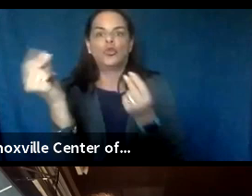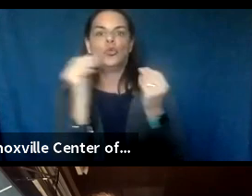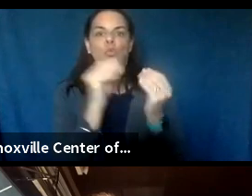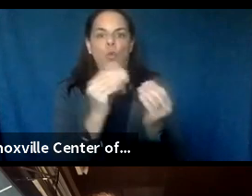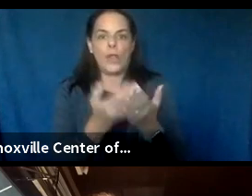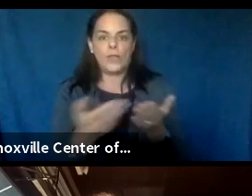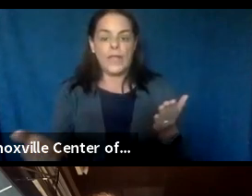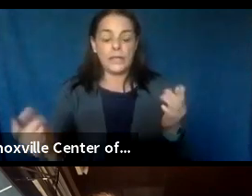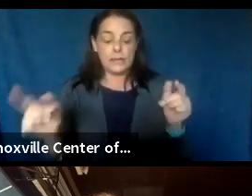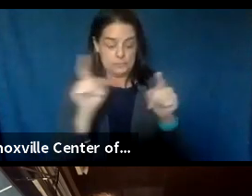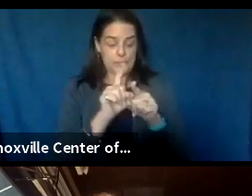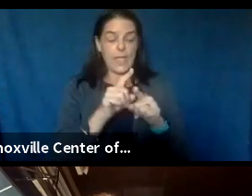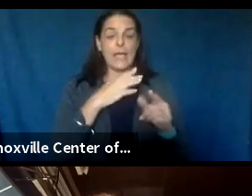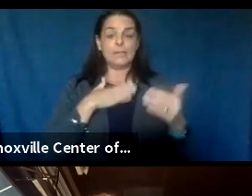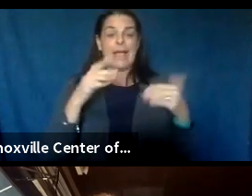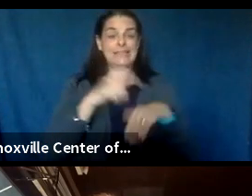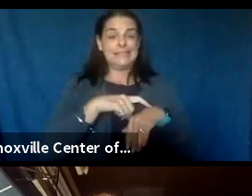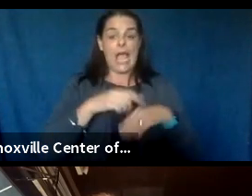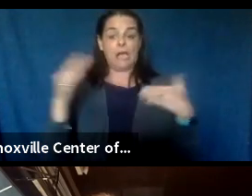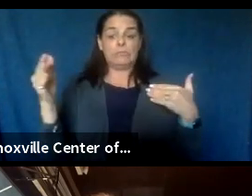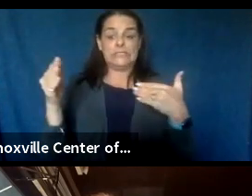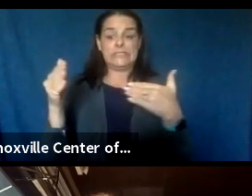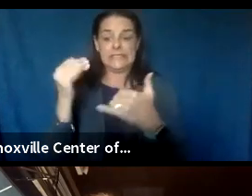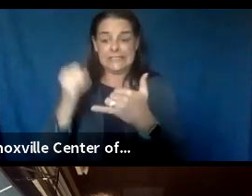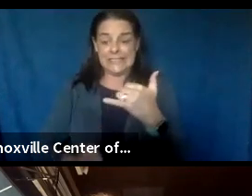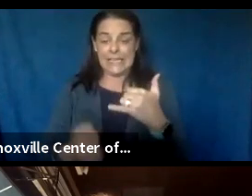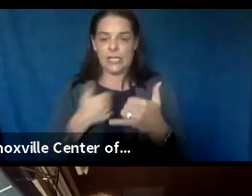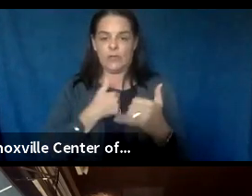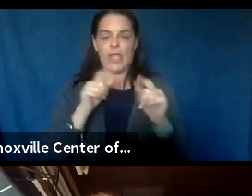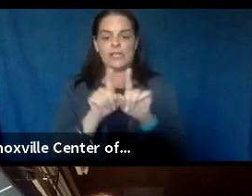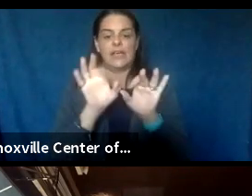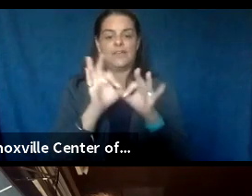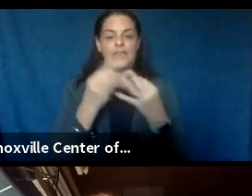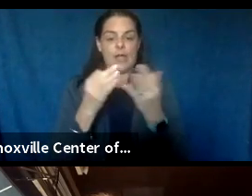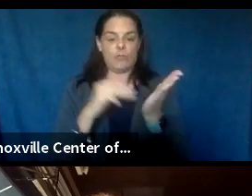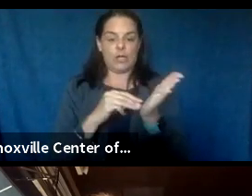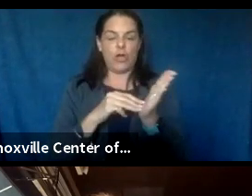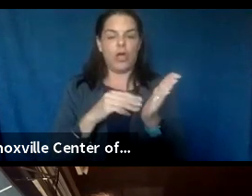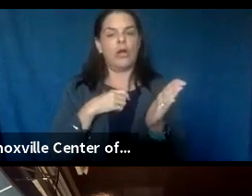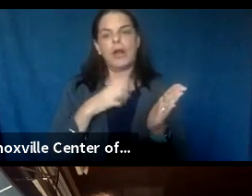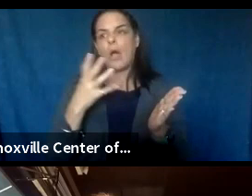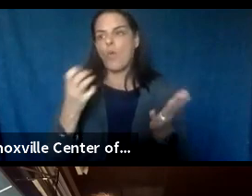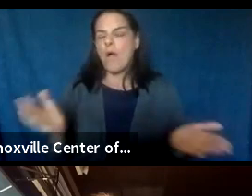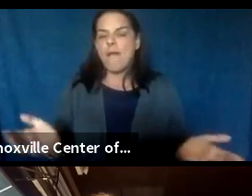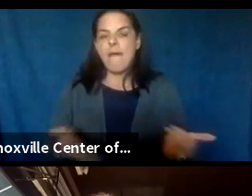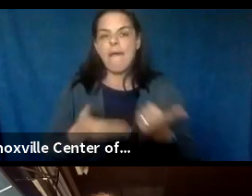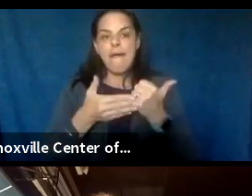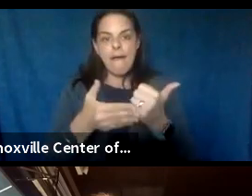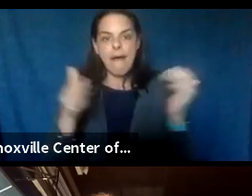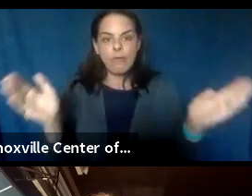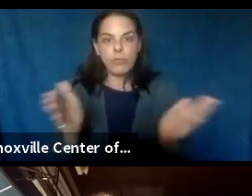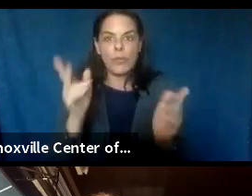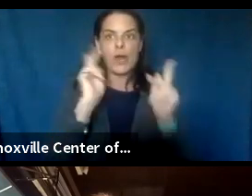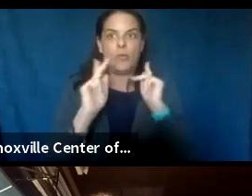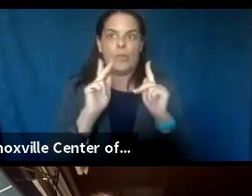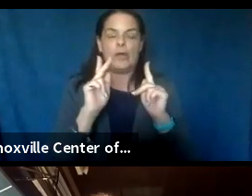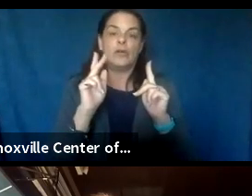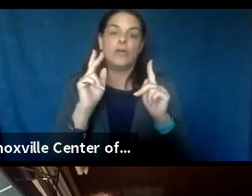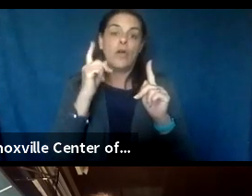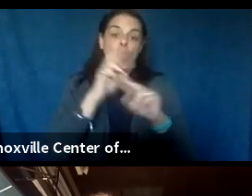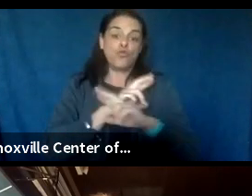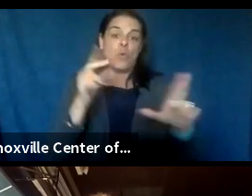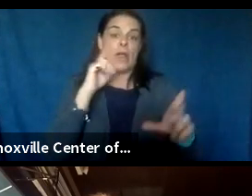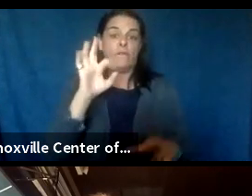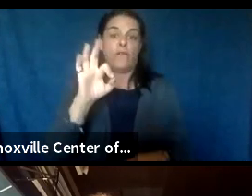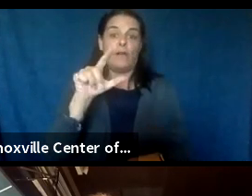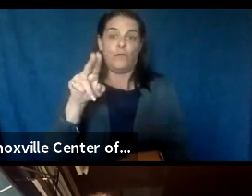As I near the end of my speaking time as a family doctor, I can't help but encourage folks to prepare for flu season by getting a flu shot to